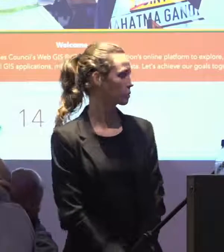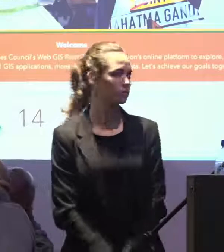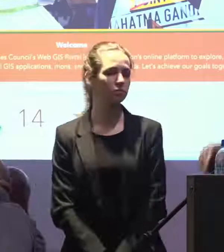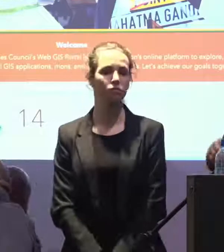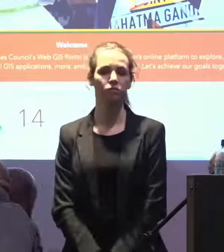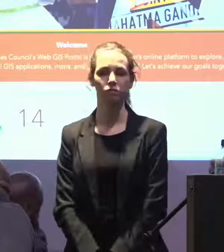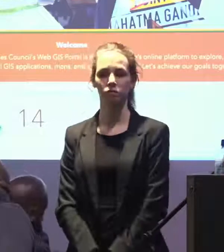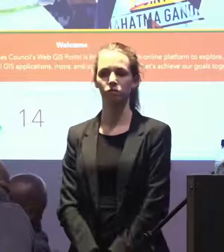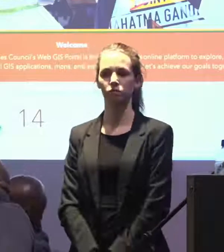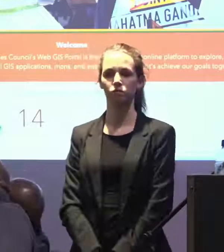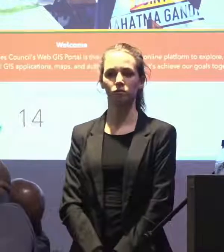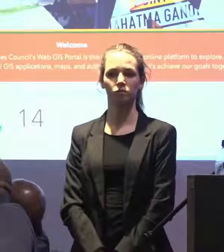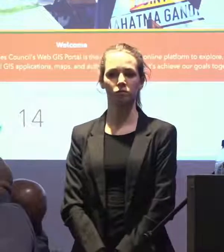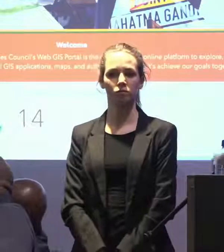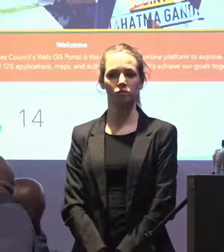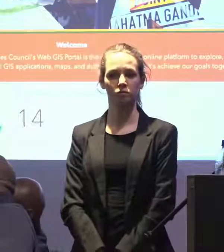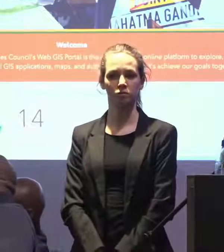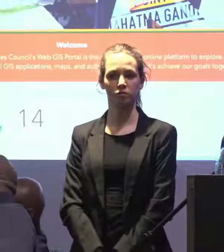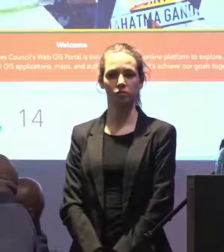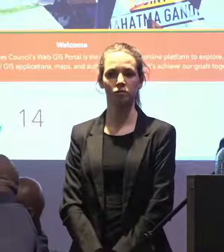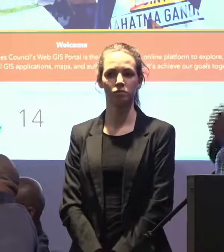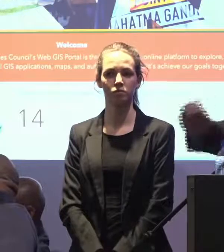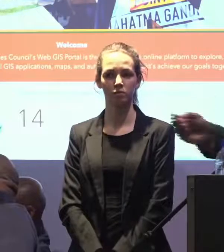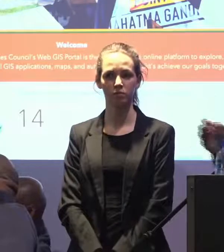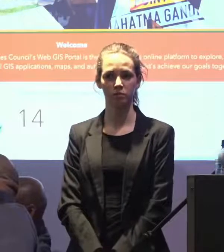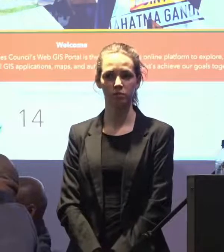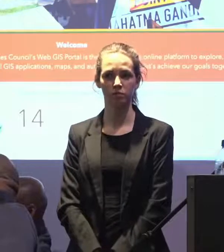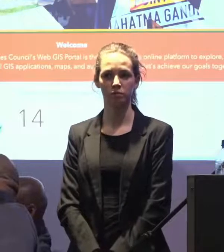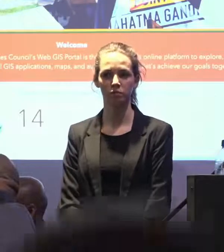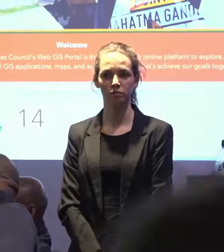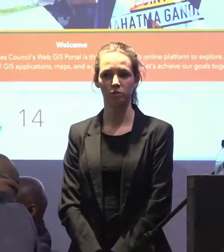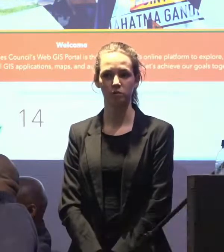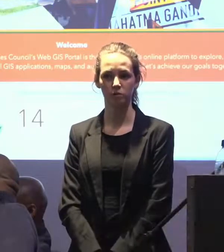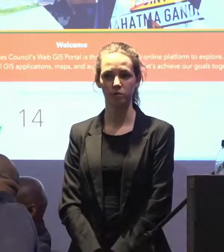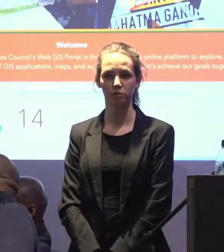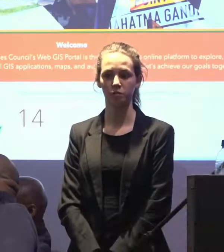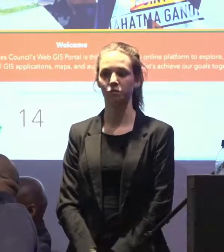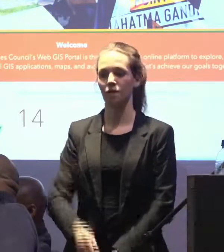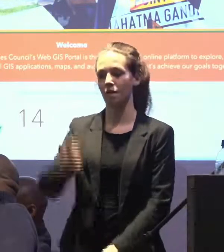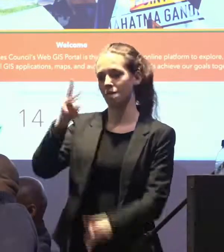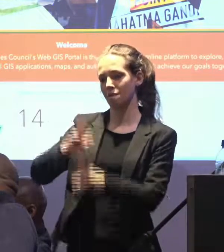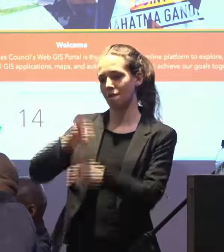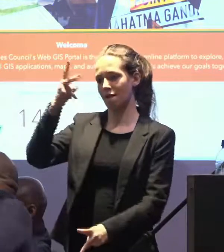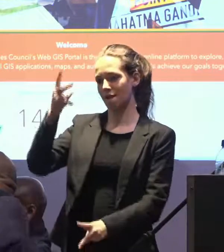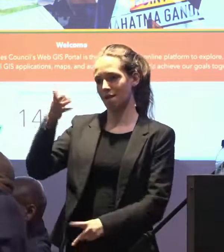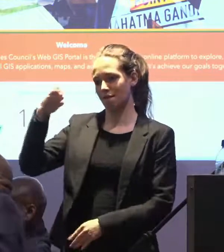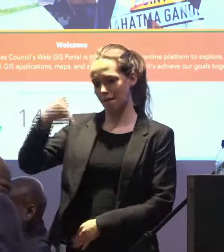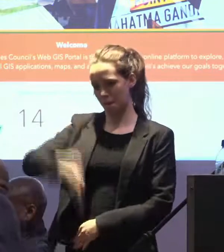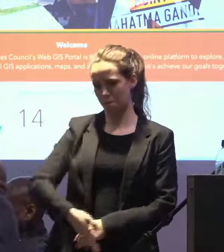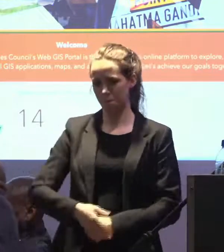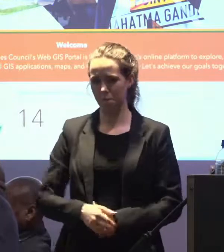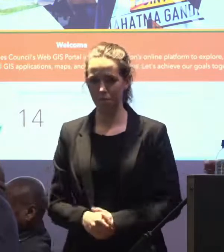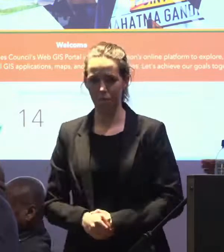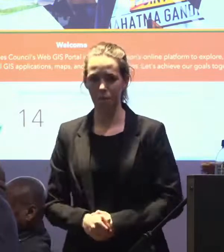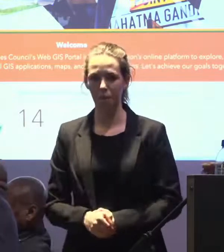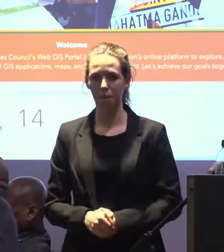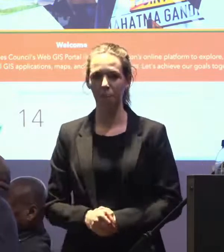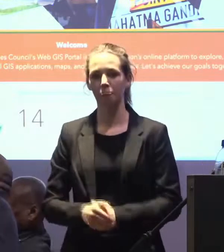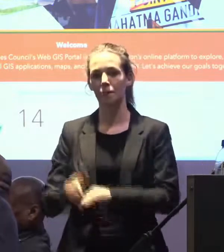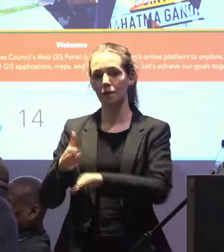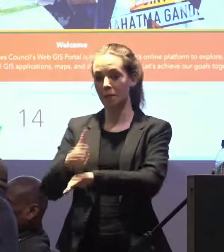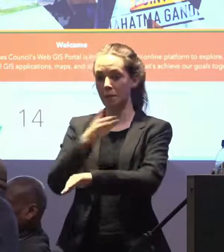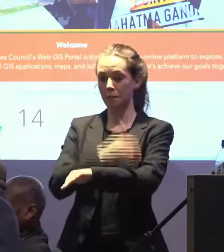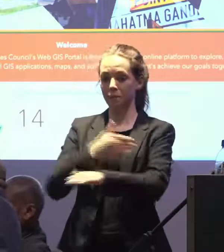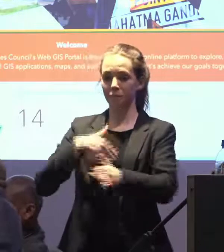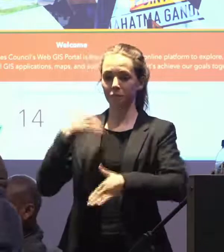Yeah. All right. All right. Finally, we are here. Now, before we go any further, the